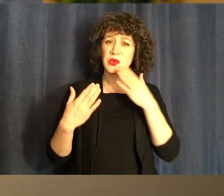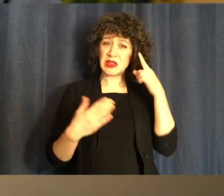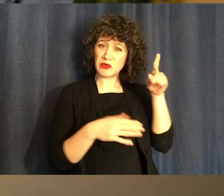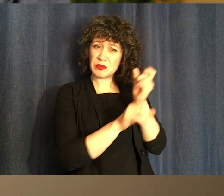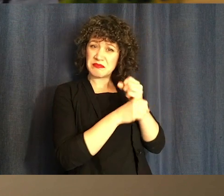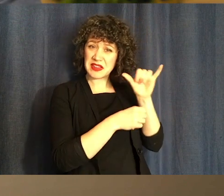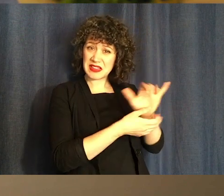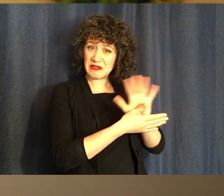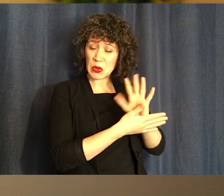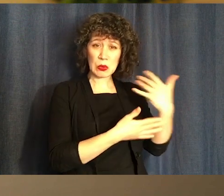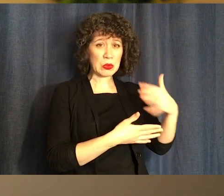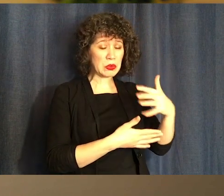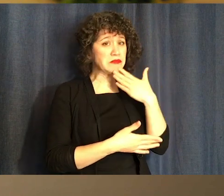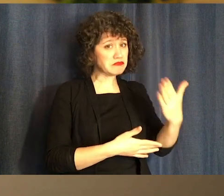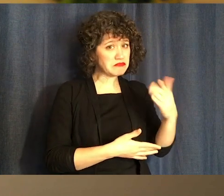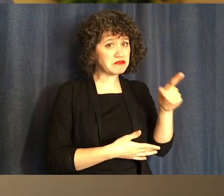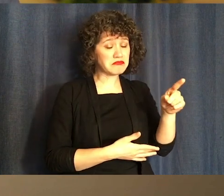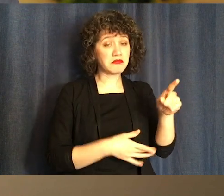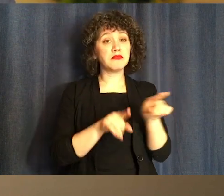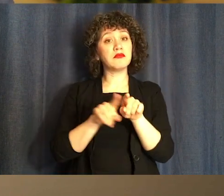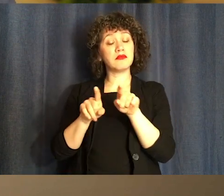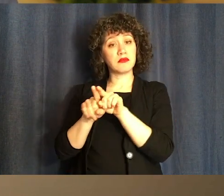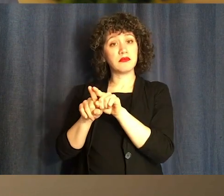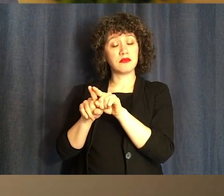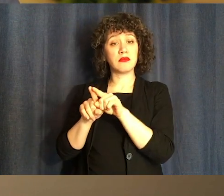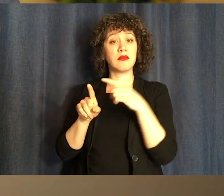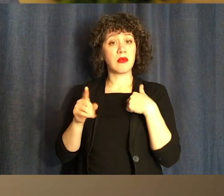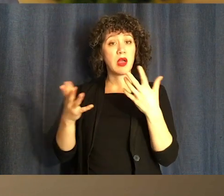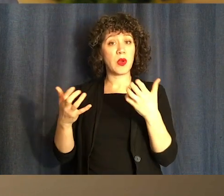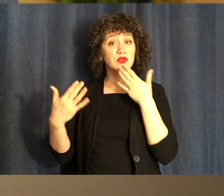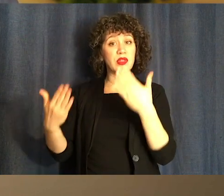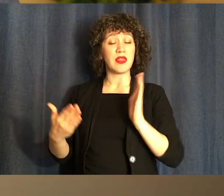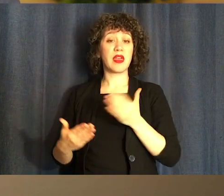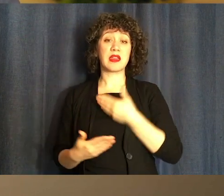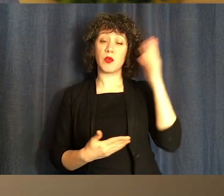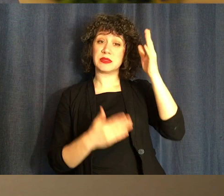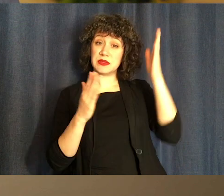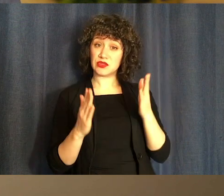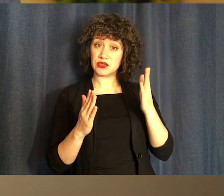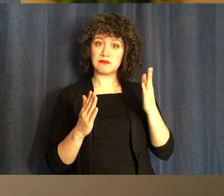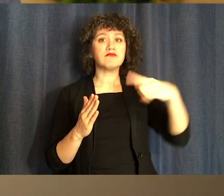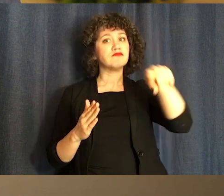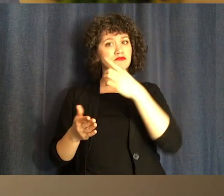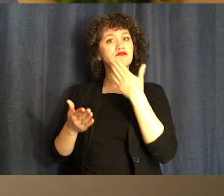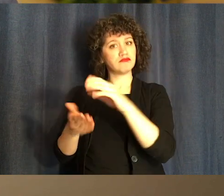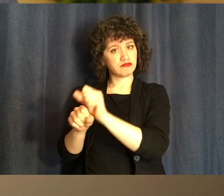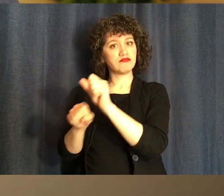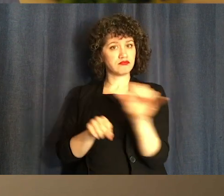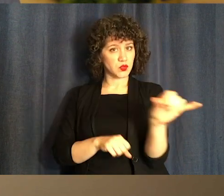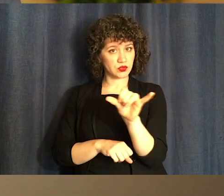Vinny, thank you for creating an absolutely memorable video. Great job. Also, I'd like to thank our speakers. They did a nice job as